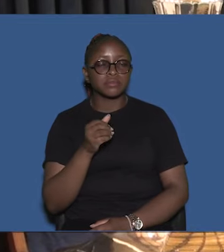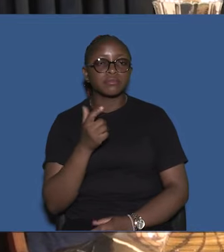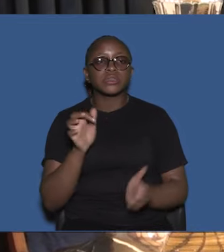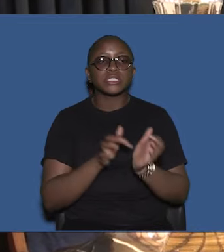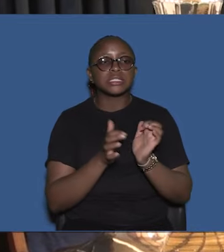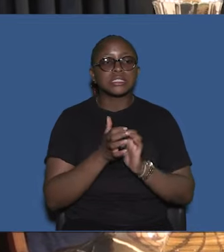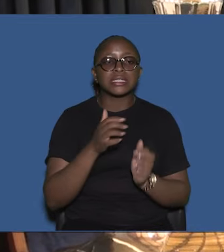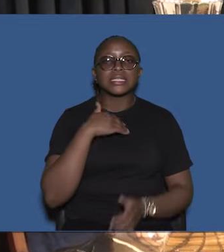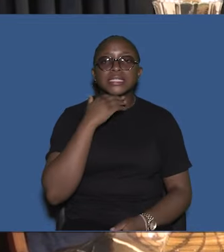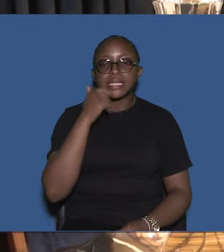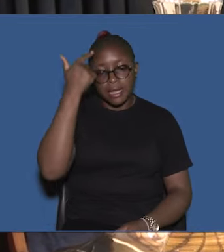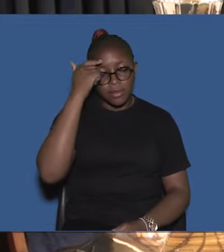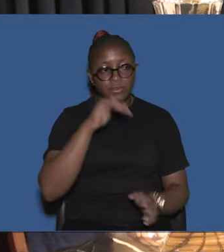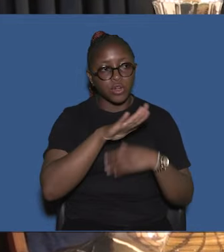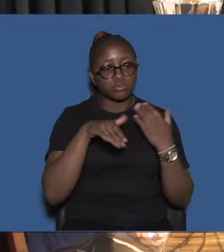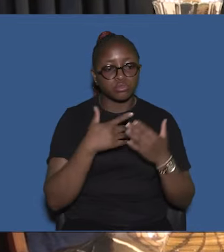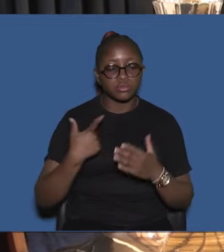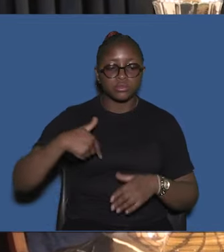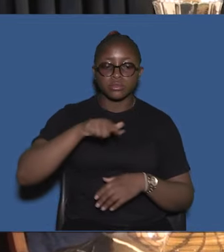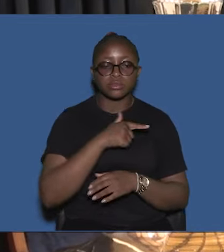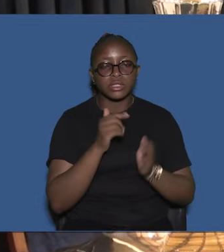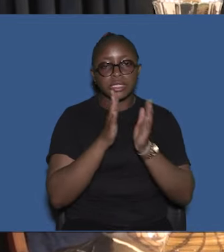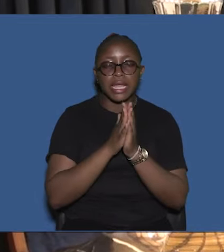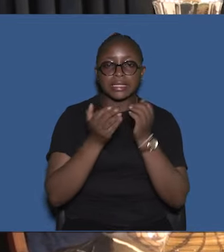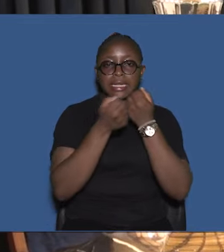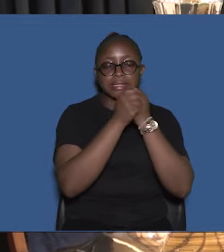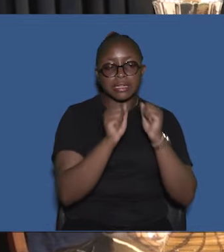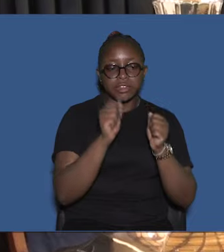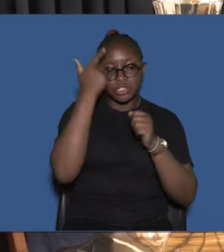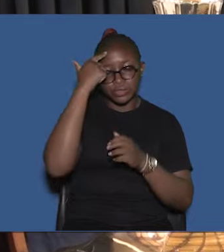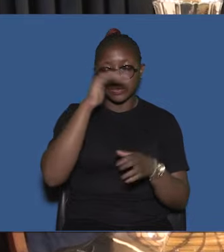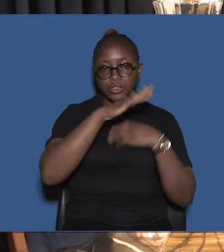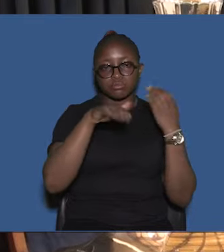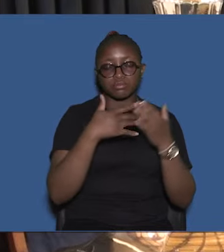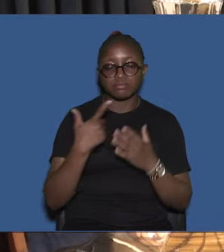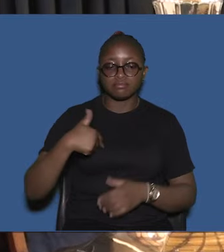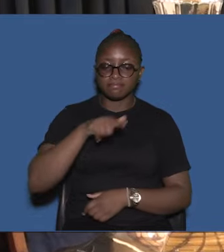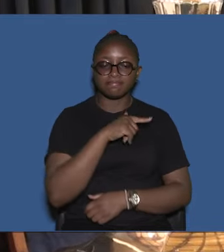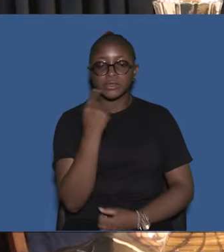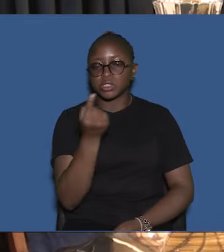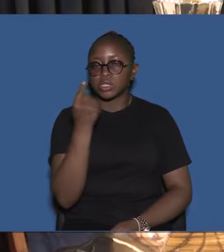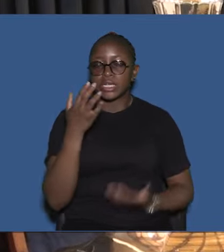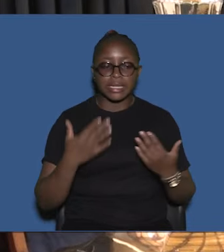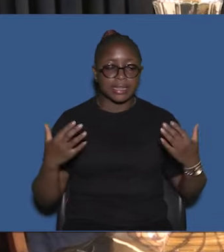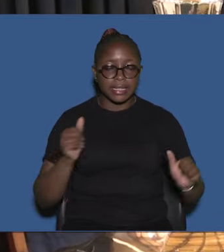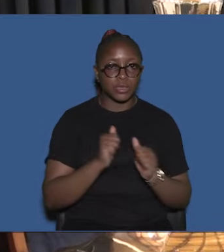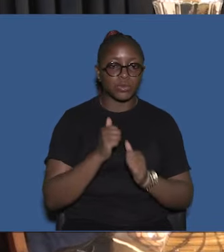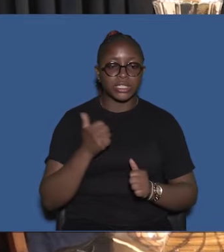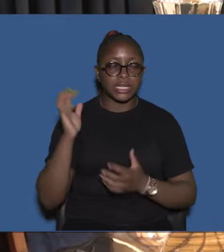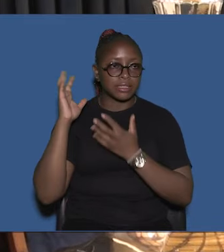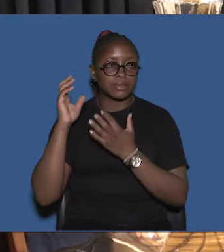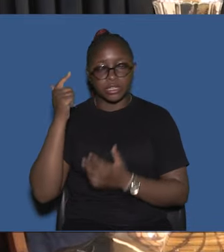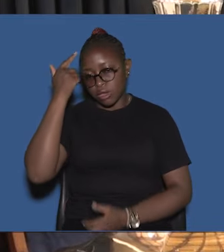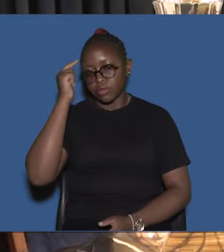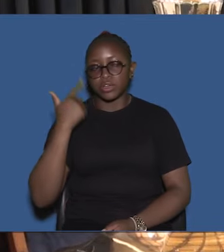us. And salvation is for all of us. The only thing that is expected of us is for us to